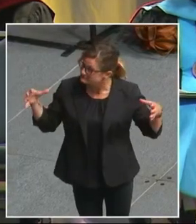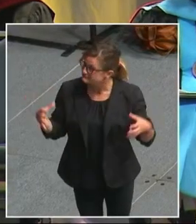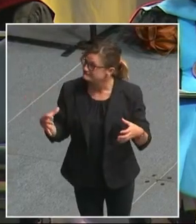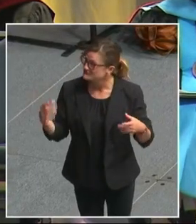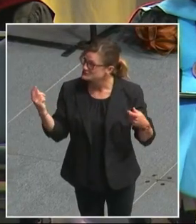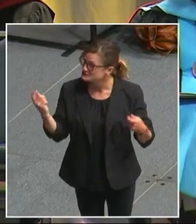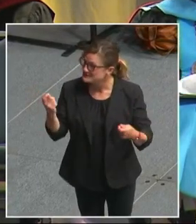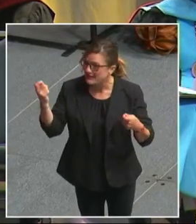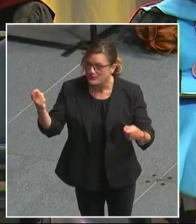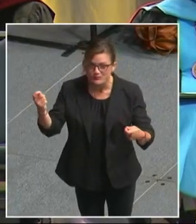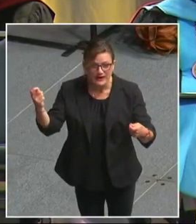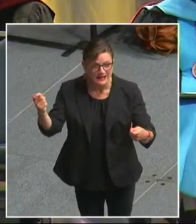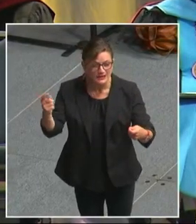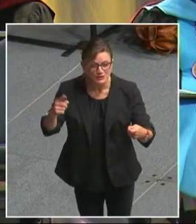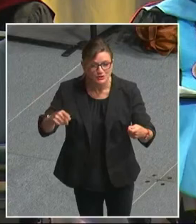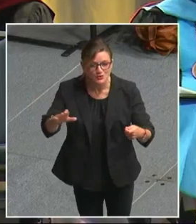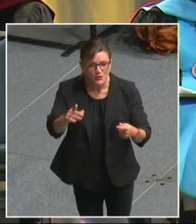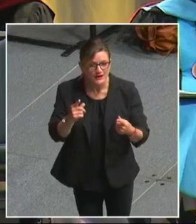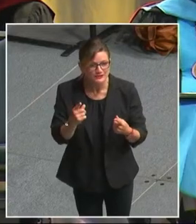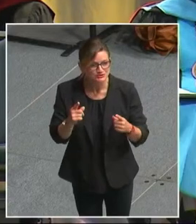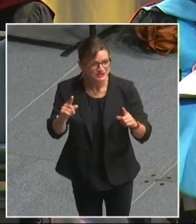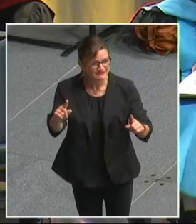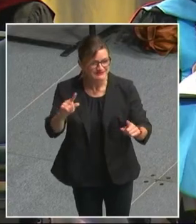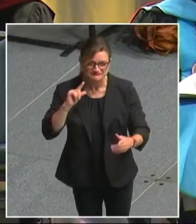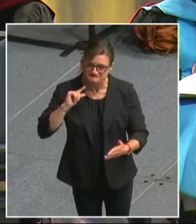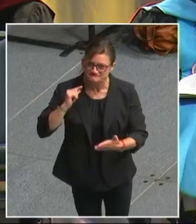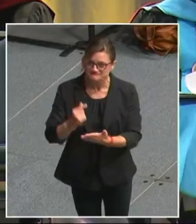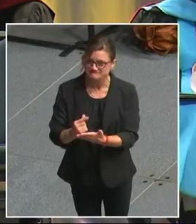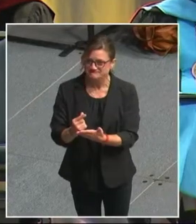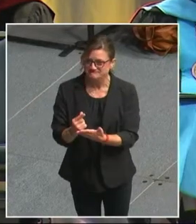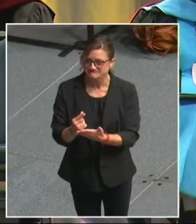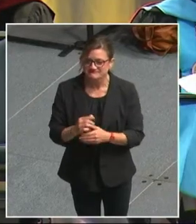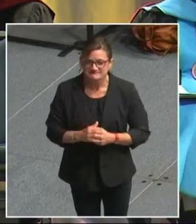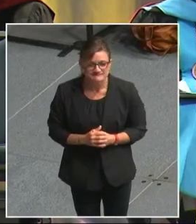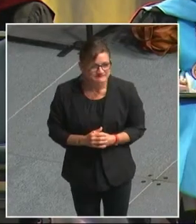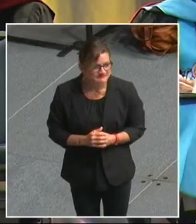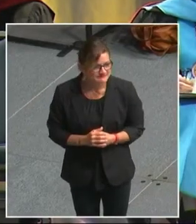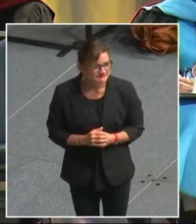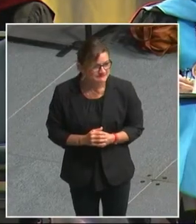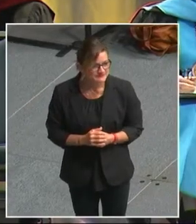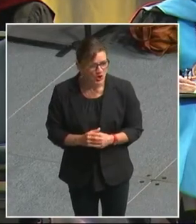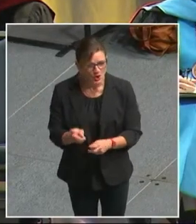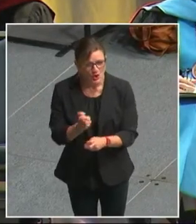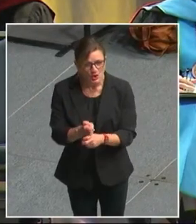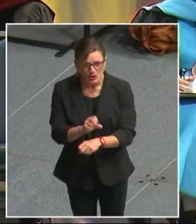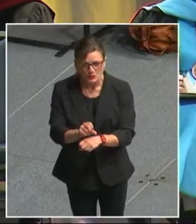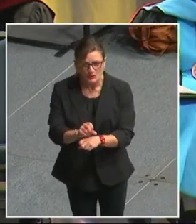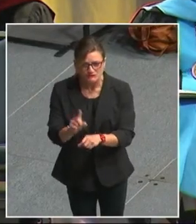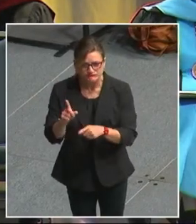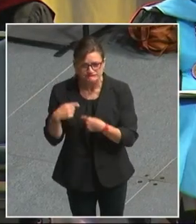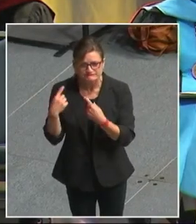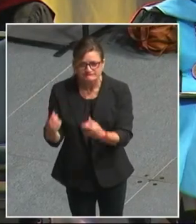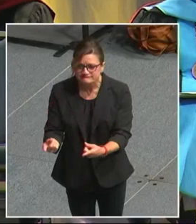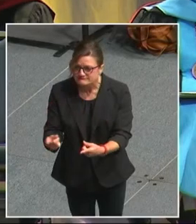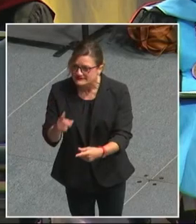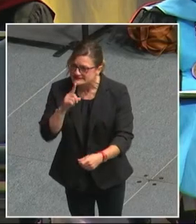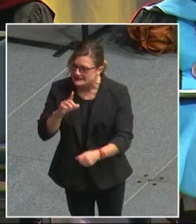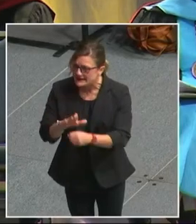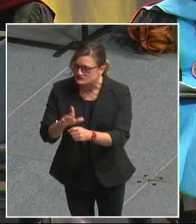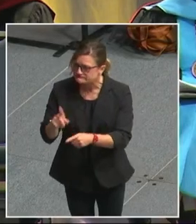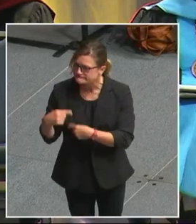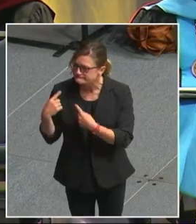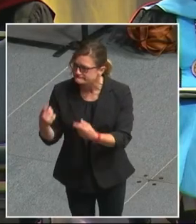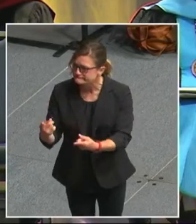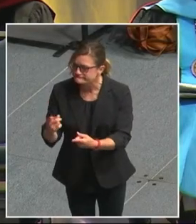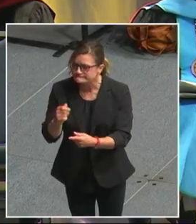the remarkable achievements of our graduating class, whose hard work, dedication, and